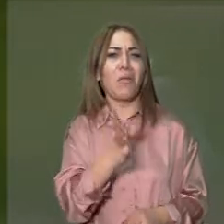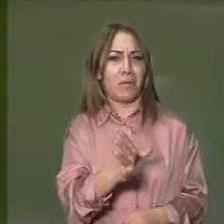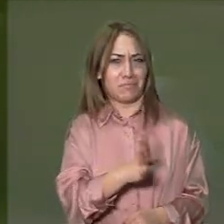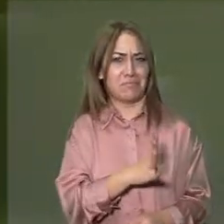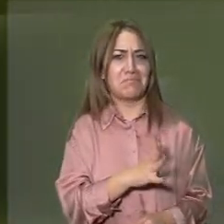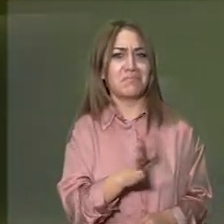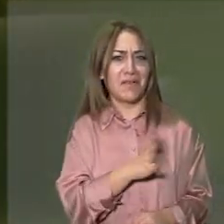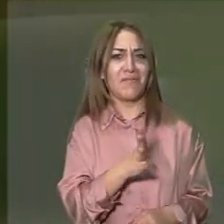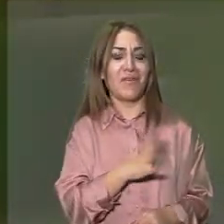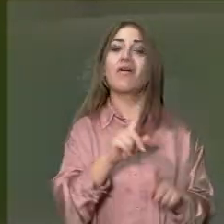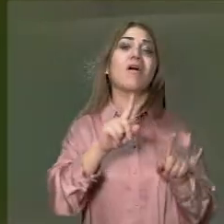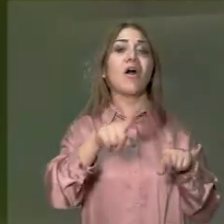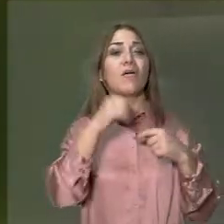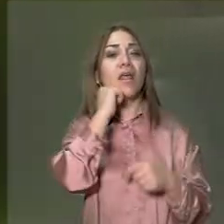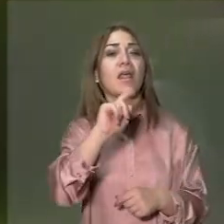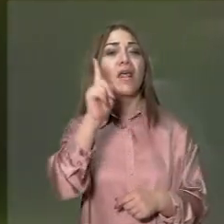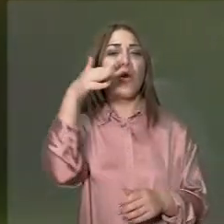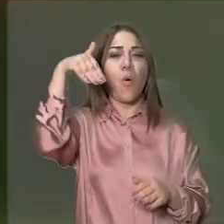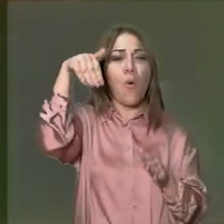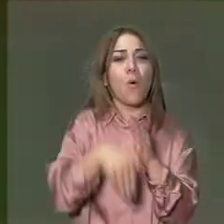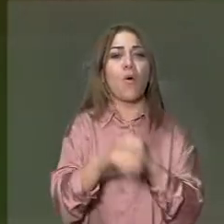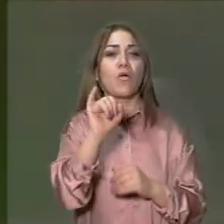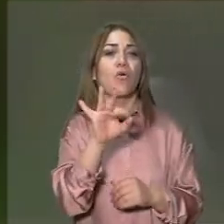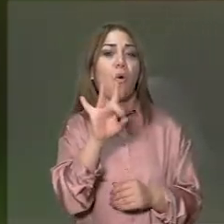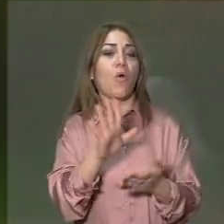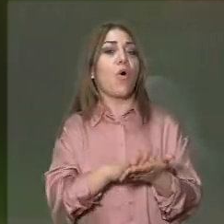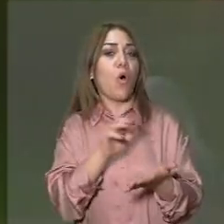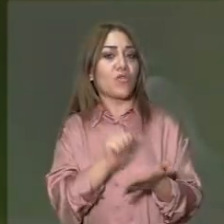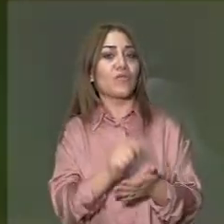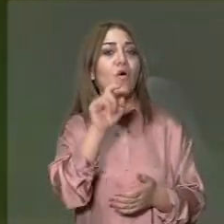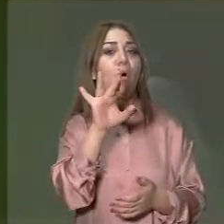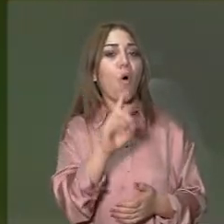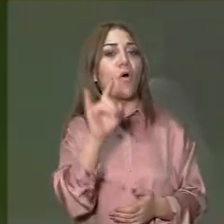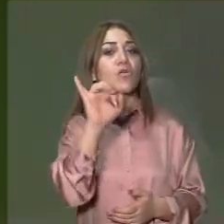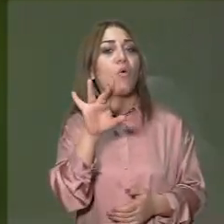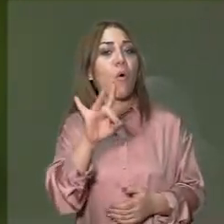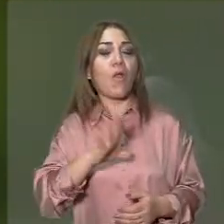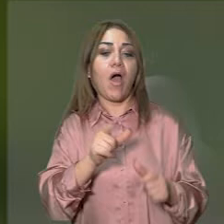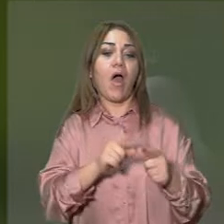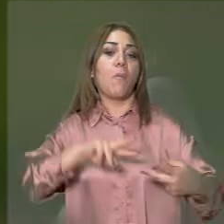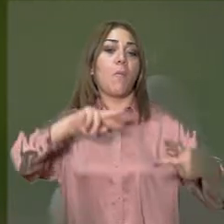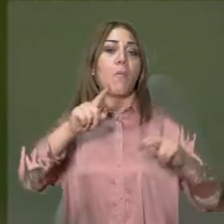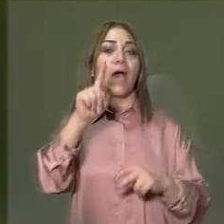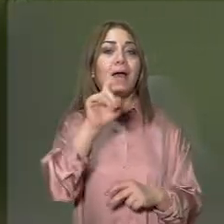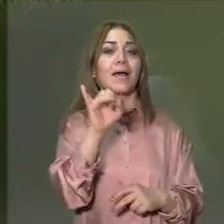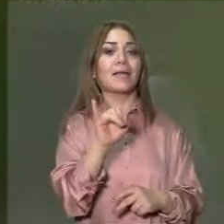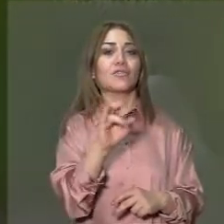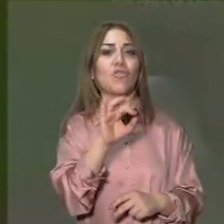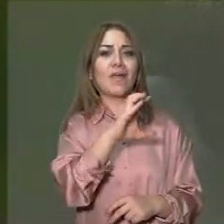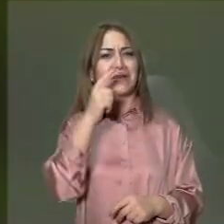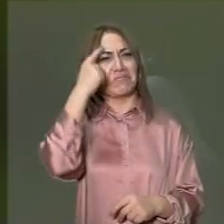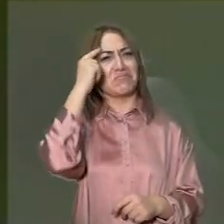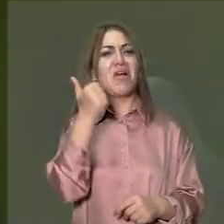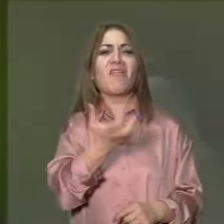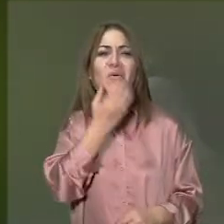the Armenian word for apple. They say it was previously called Khordzor, a deep gorge, evolved into Kndzoresk. And I was looking forward to